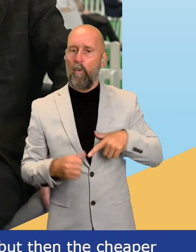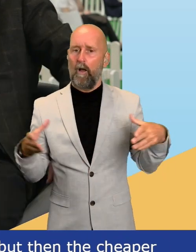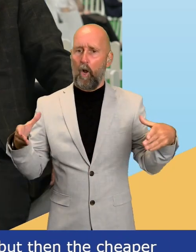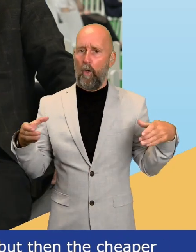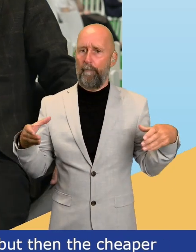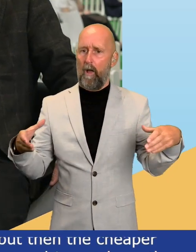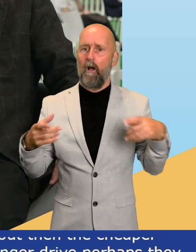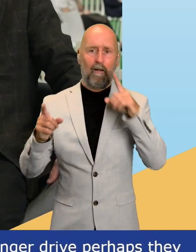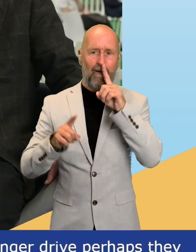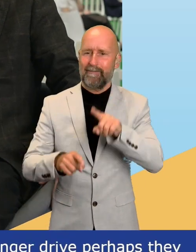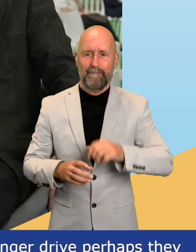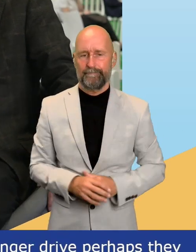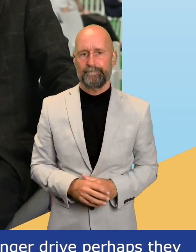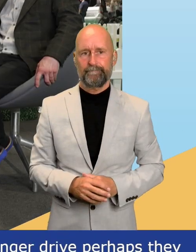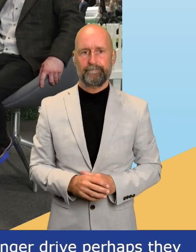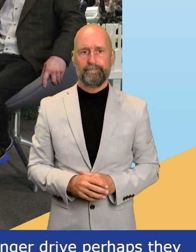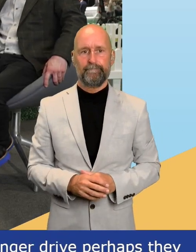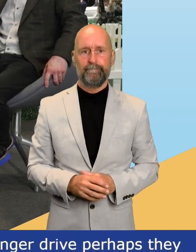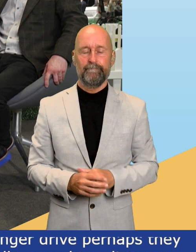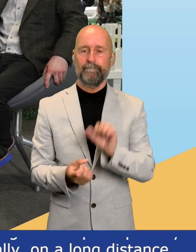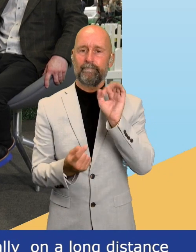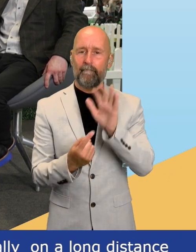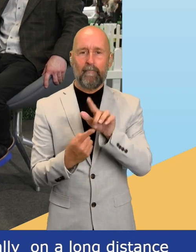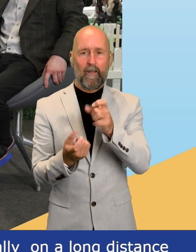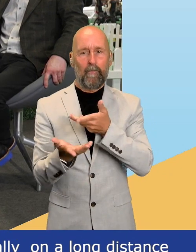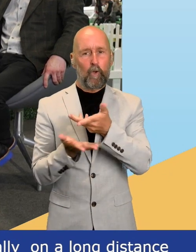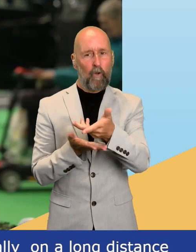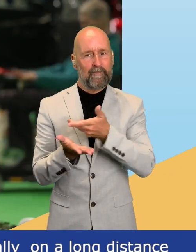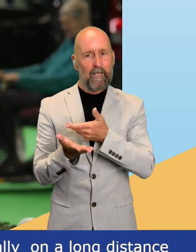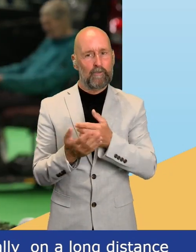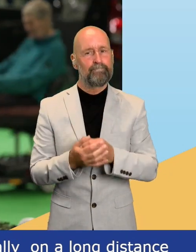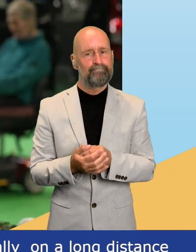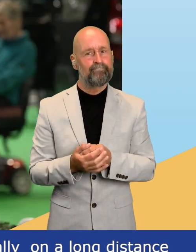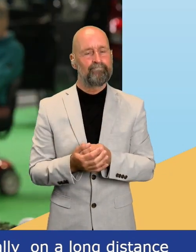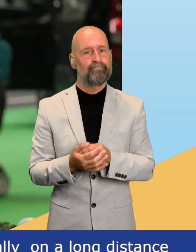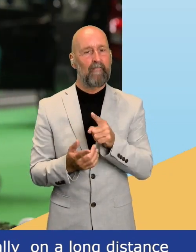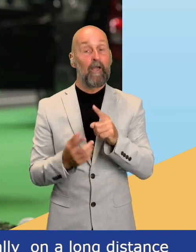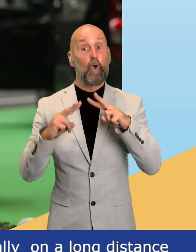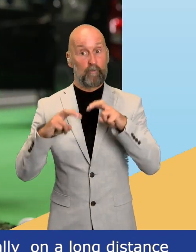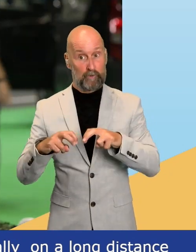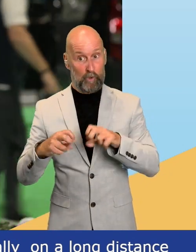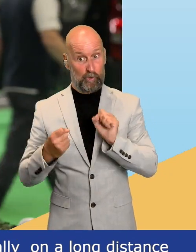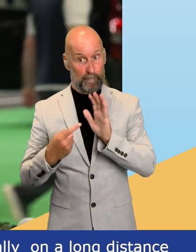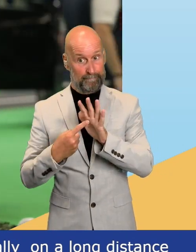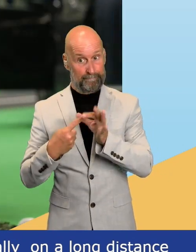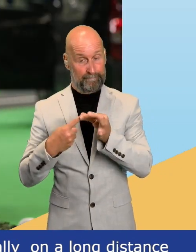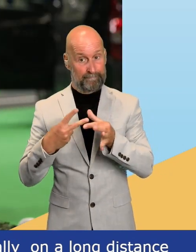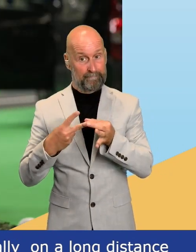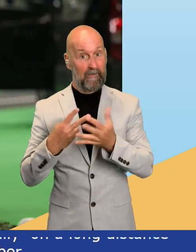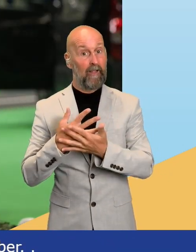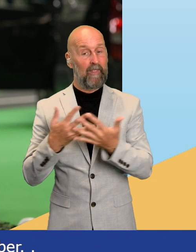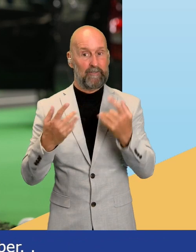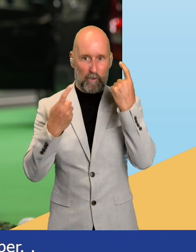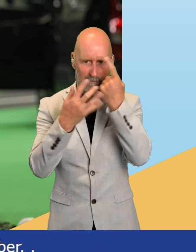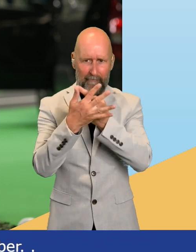lumbar. So I think one of the key takeaways from our conversation the other day is to do your research. Absolutely. There are many factors to